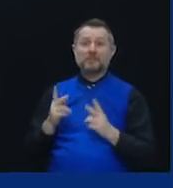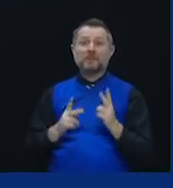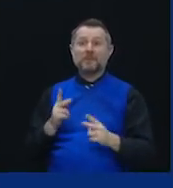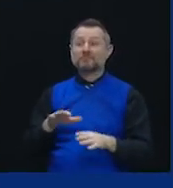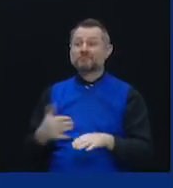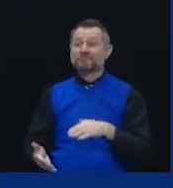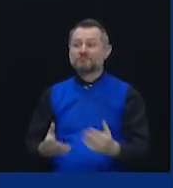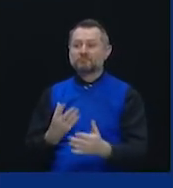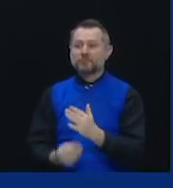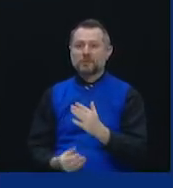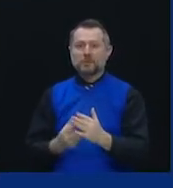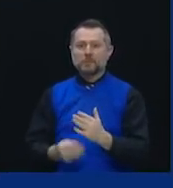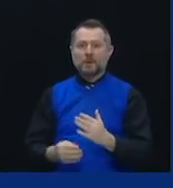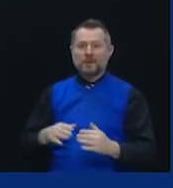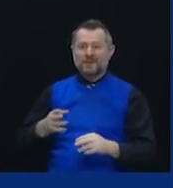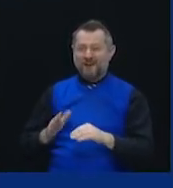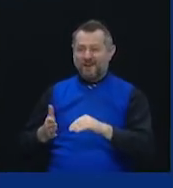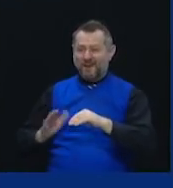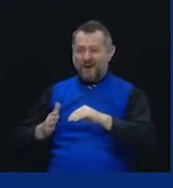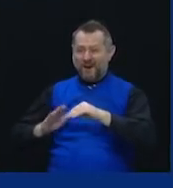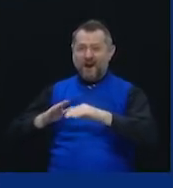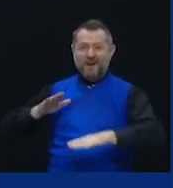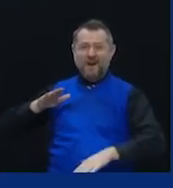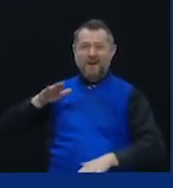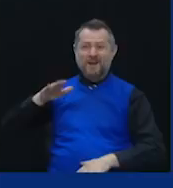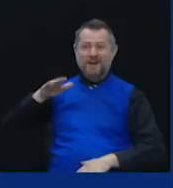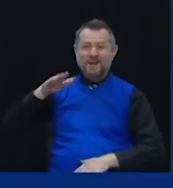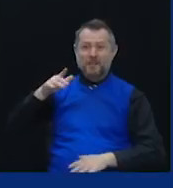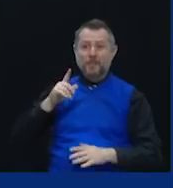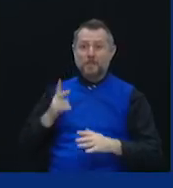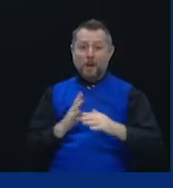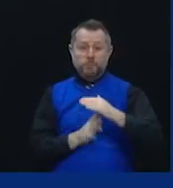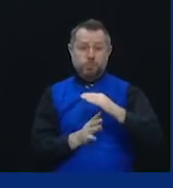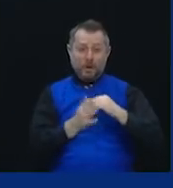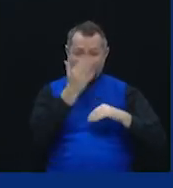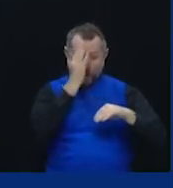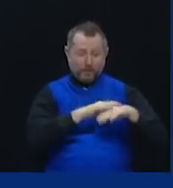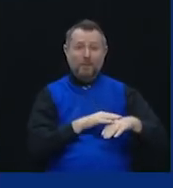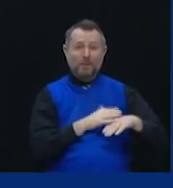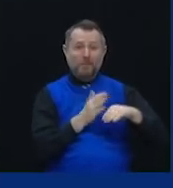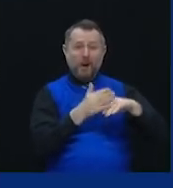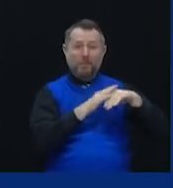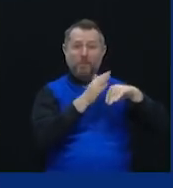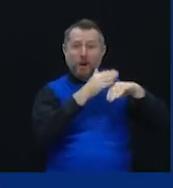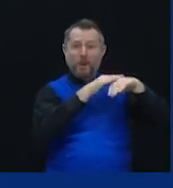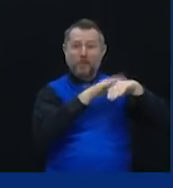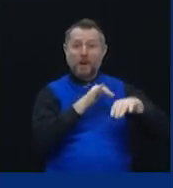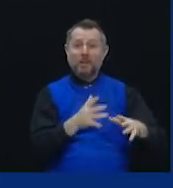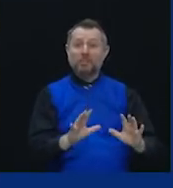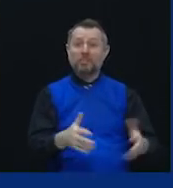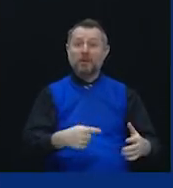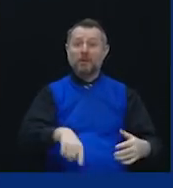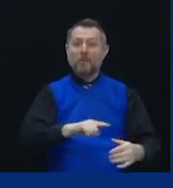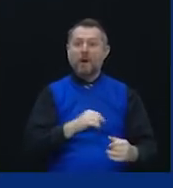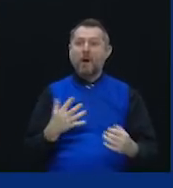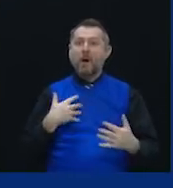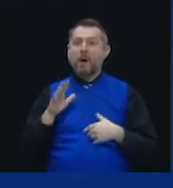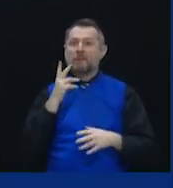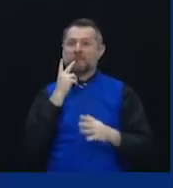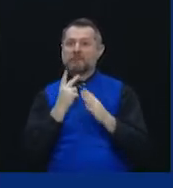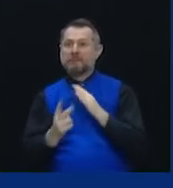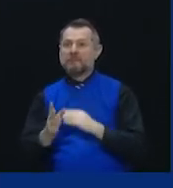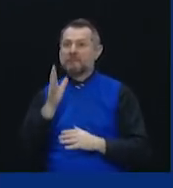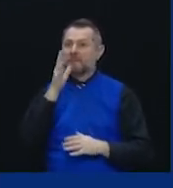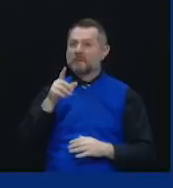people going into hospitals were climbing. They estimated that we would need 140,000 hospital beds for